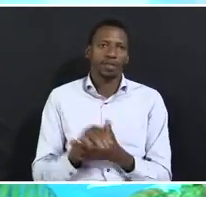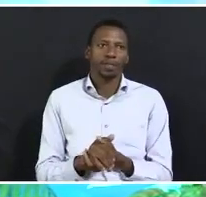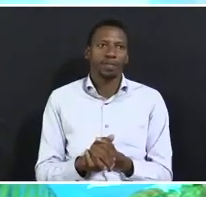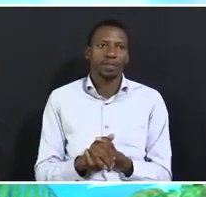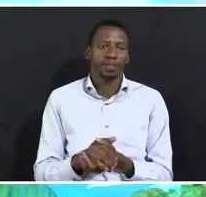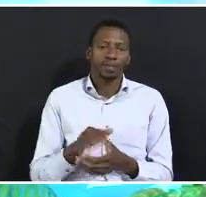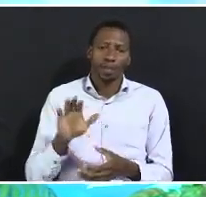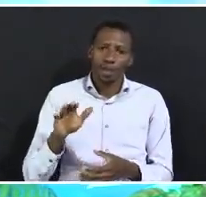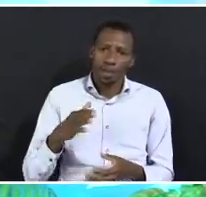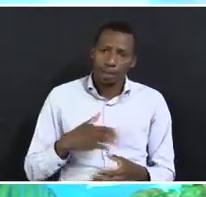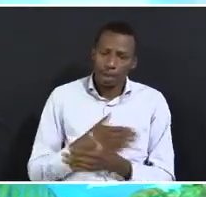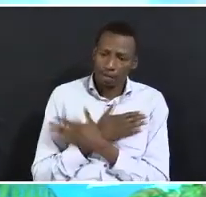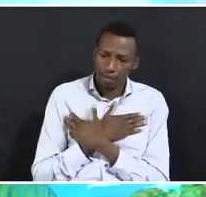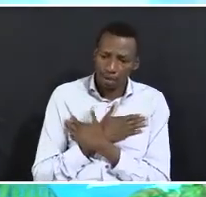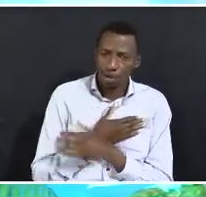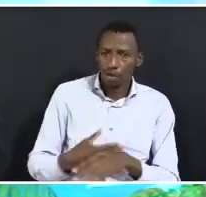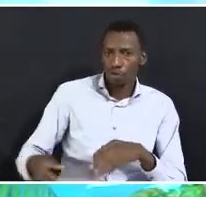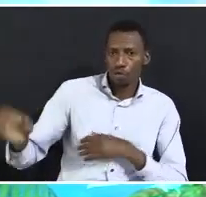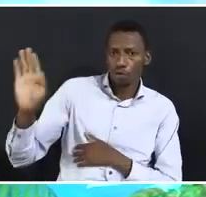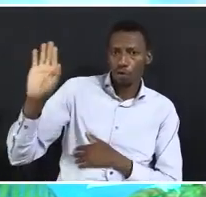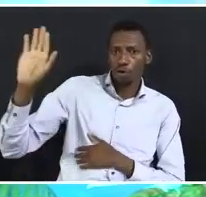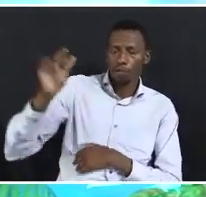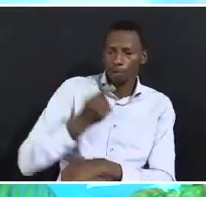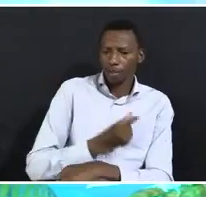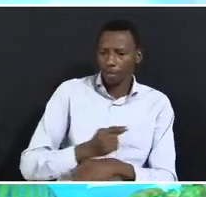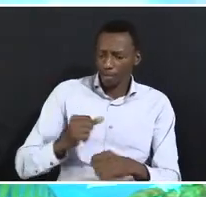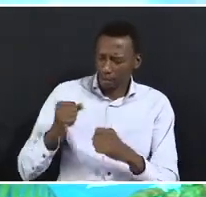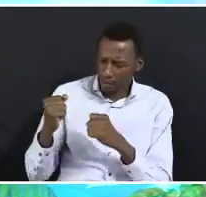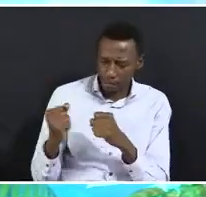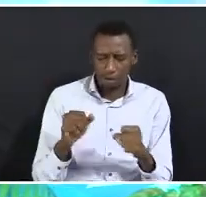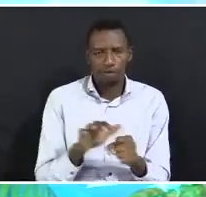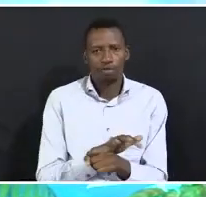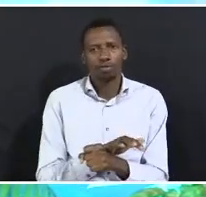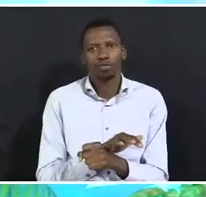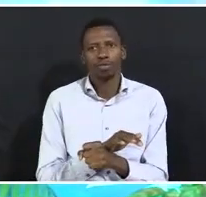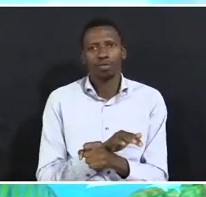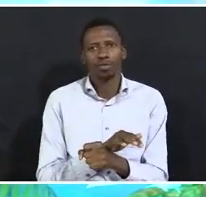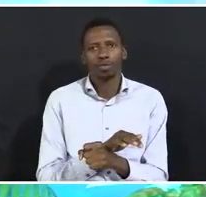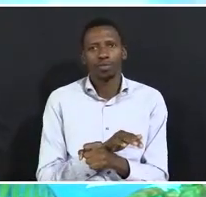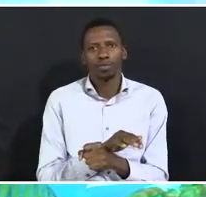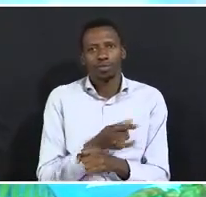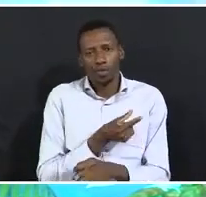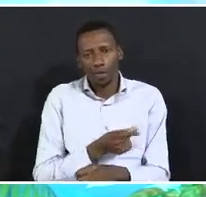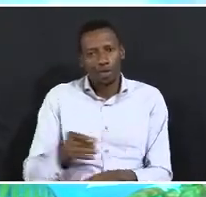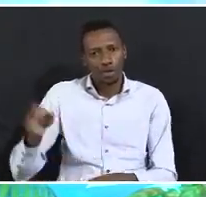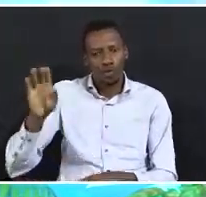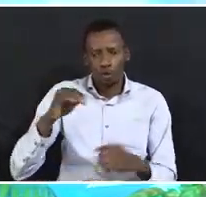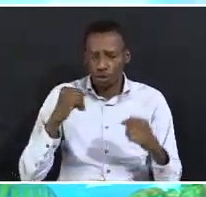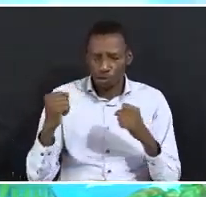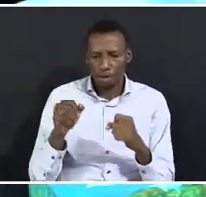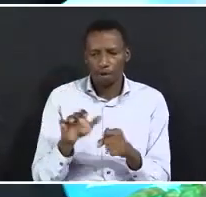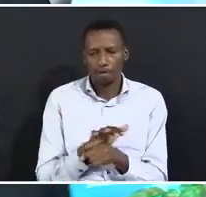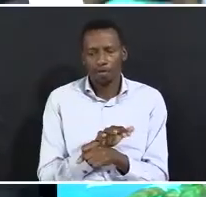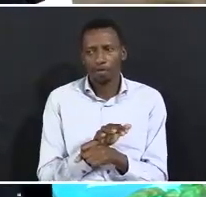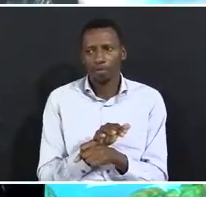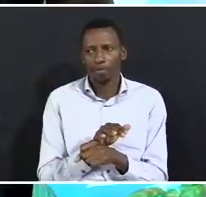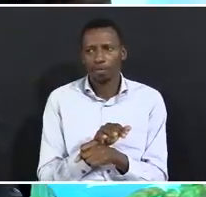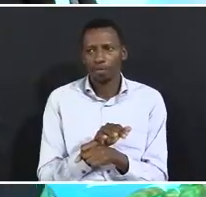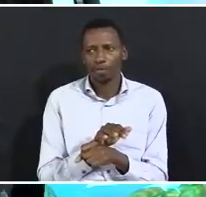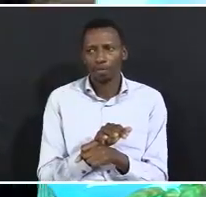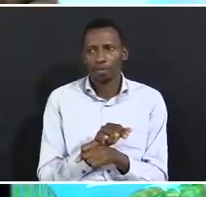God's grace is powerful. You cannot out-sin the grace of God. If you have the cup of